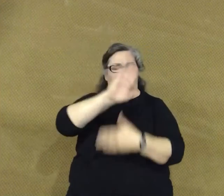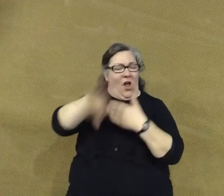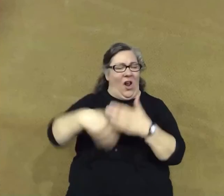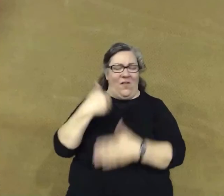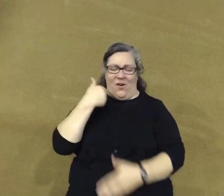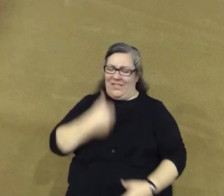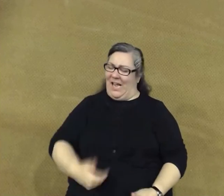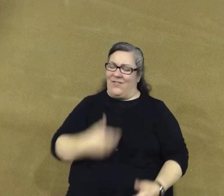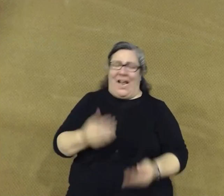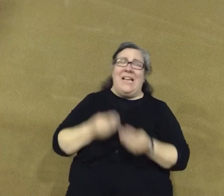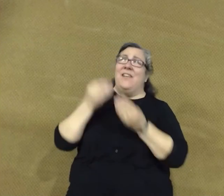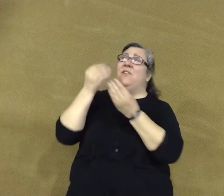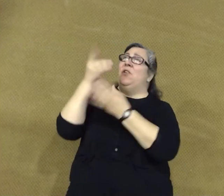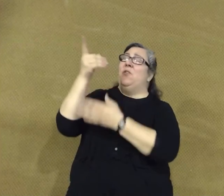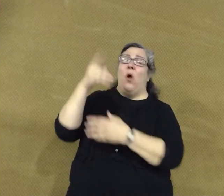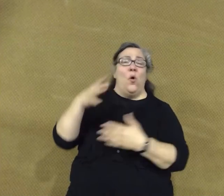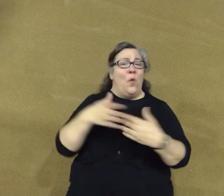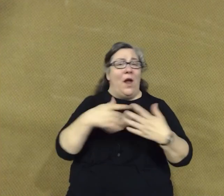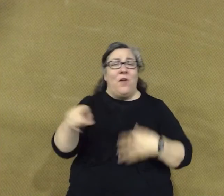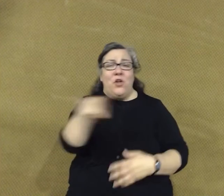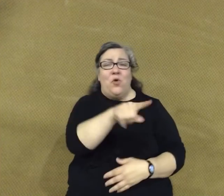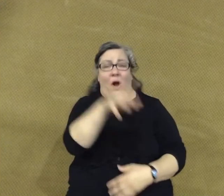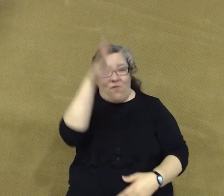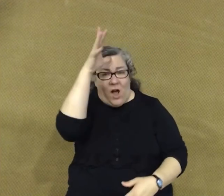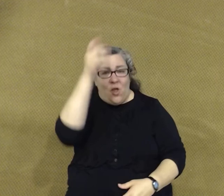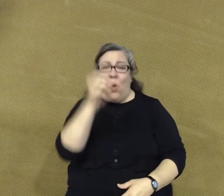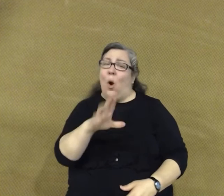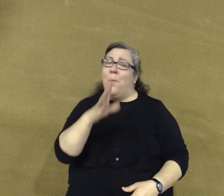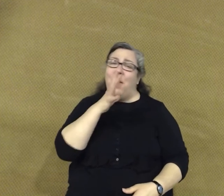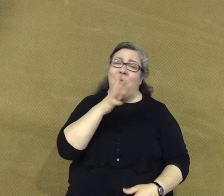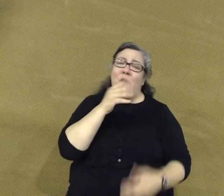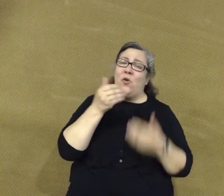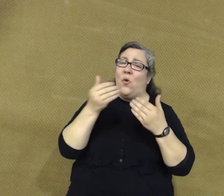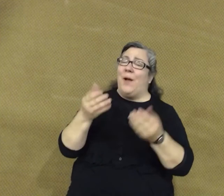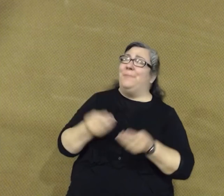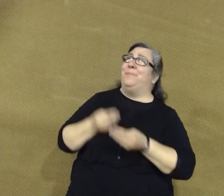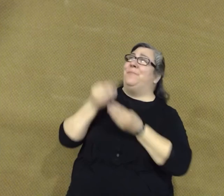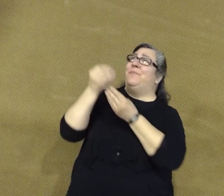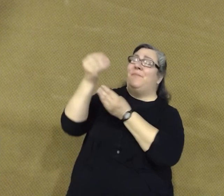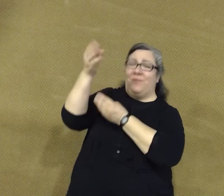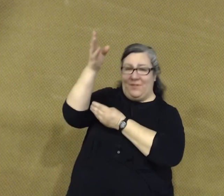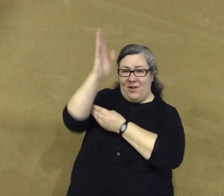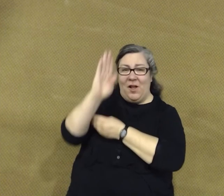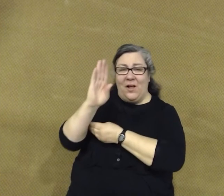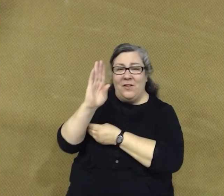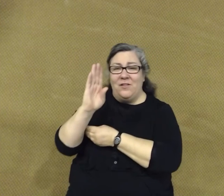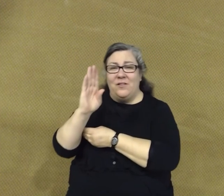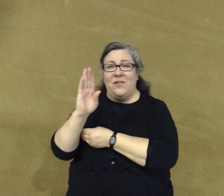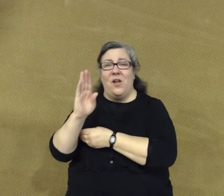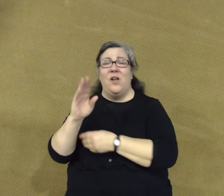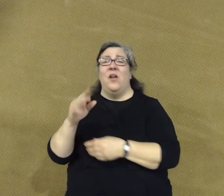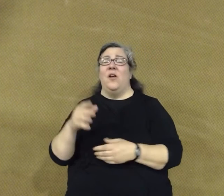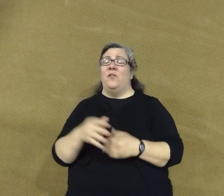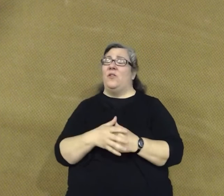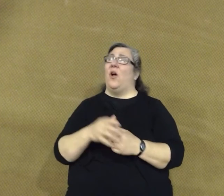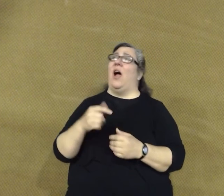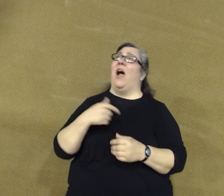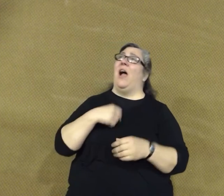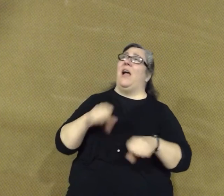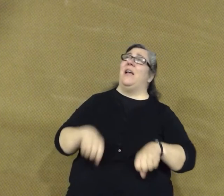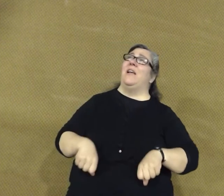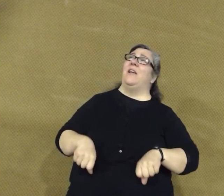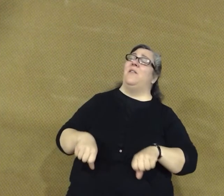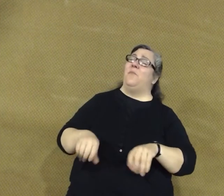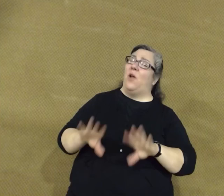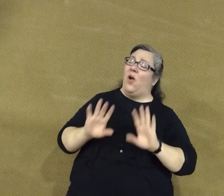Ourselves to you, whether we're a father or mother on this day, God. Give myself away. to be the people you called